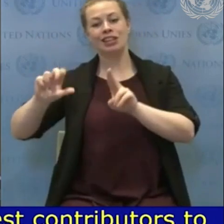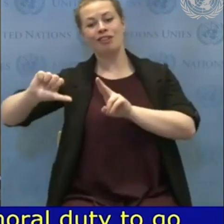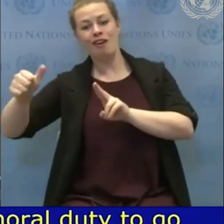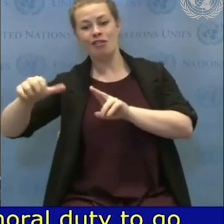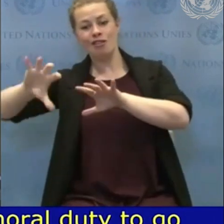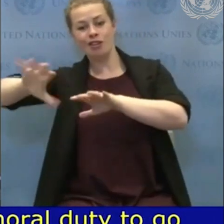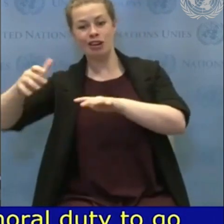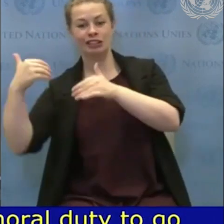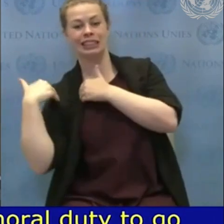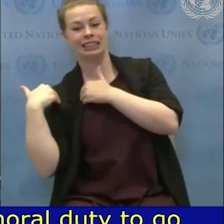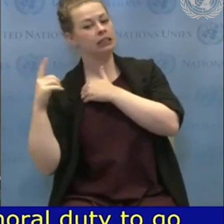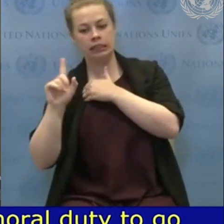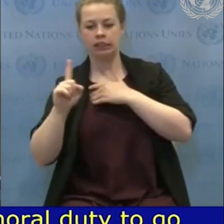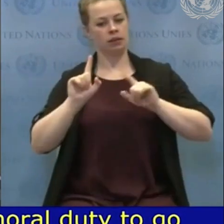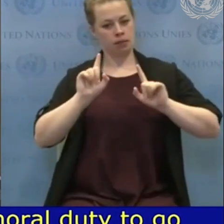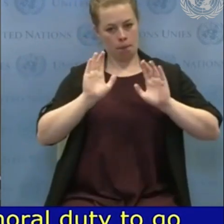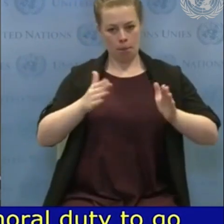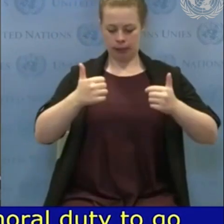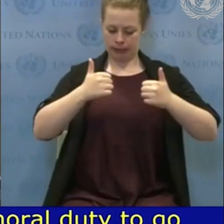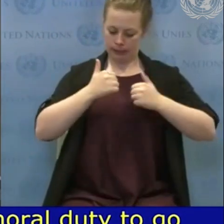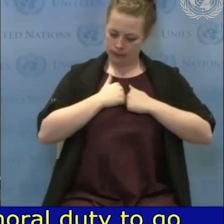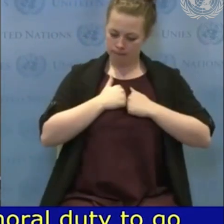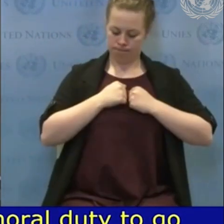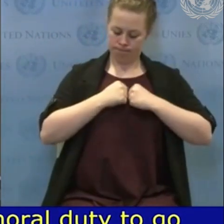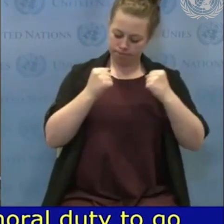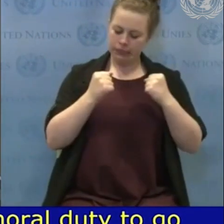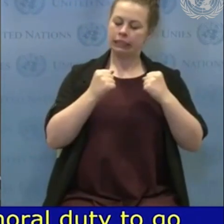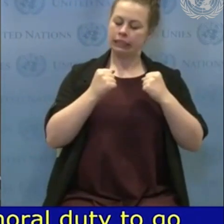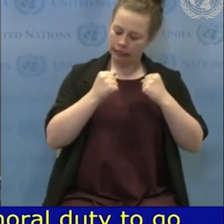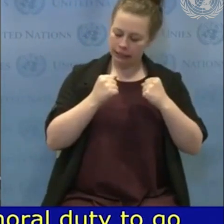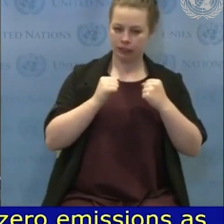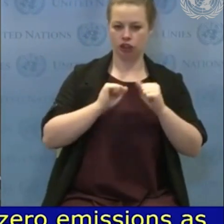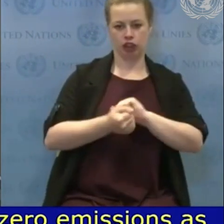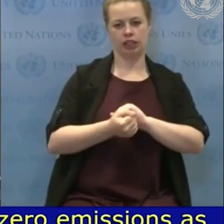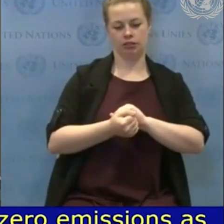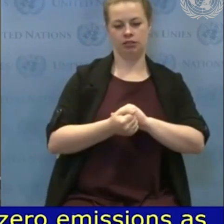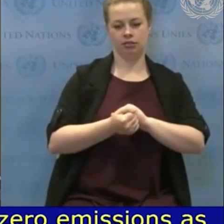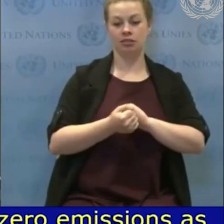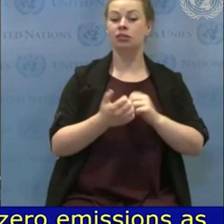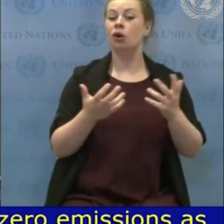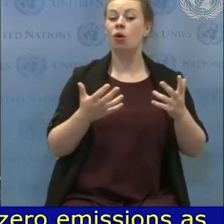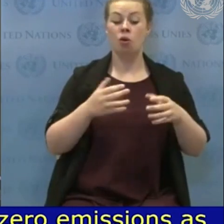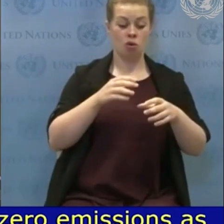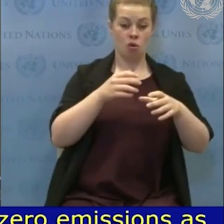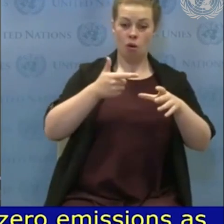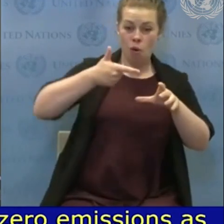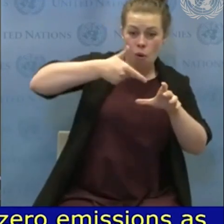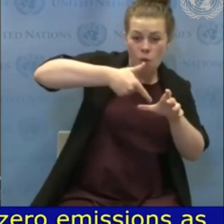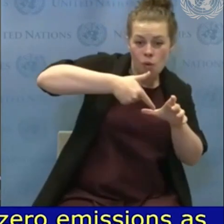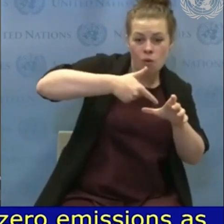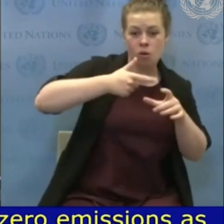This means rapidly phasing out fossil fuels and expanding renewables, decarbonising our homes,